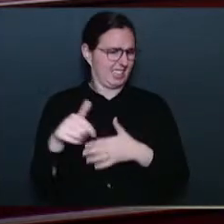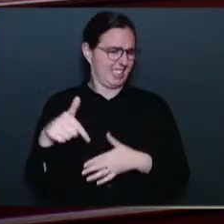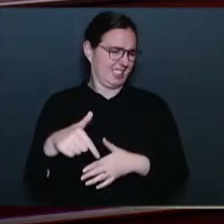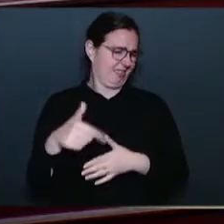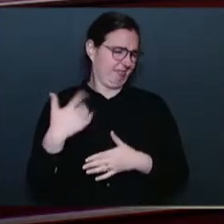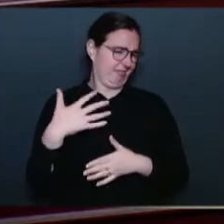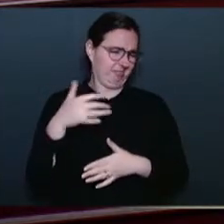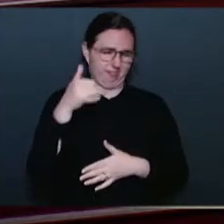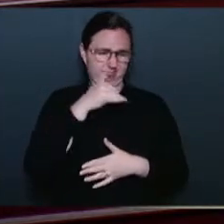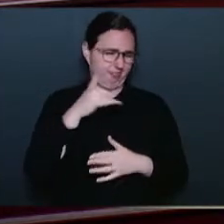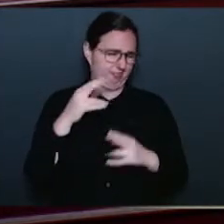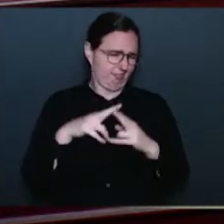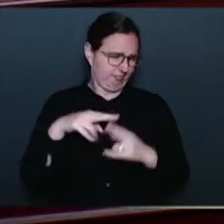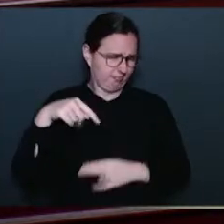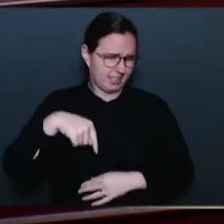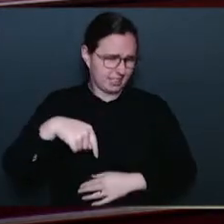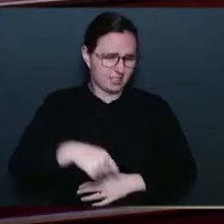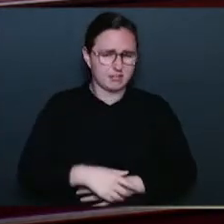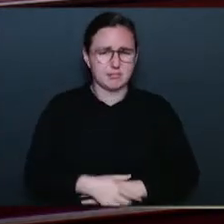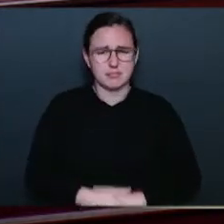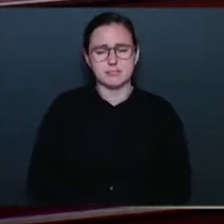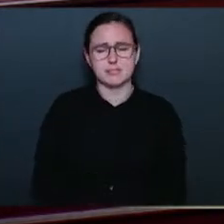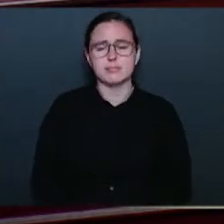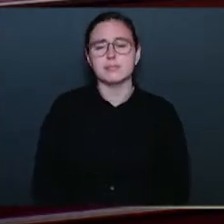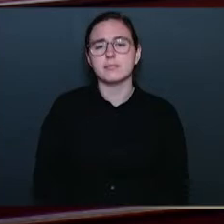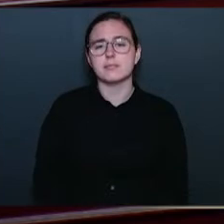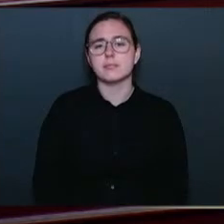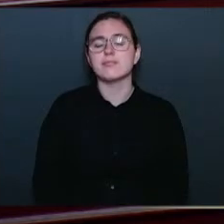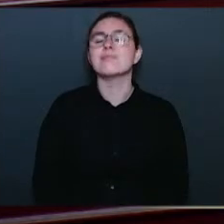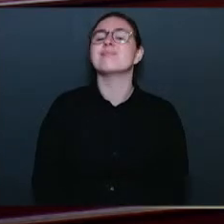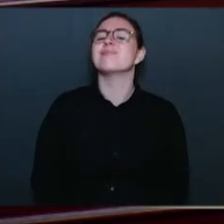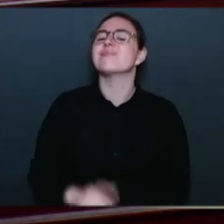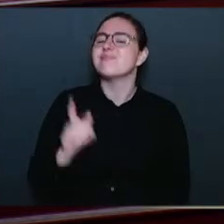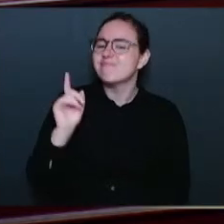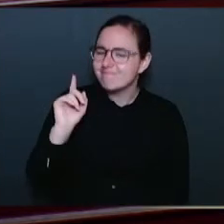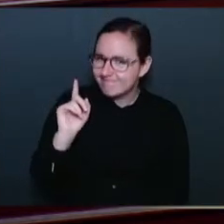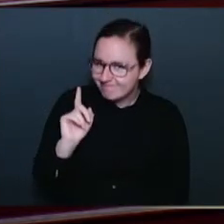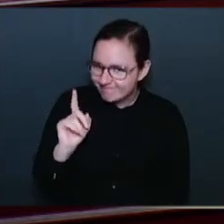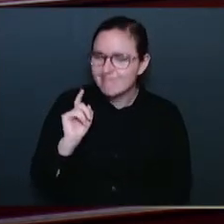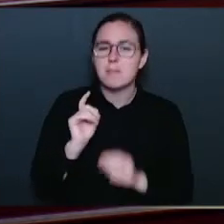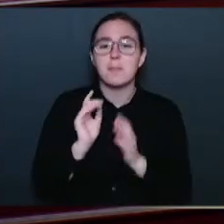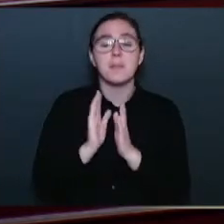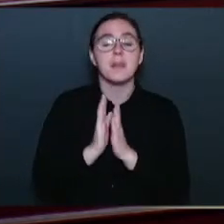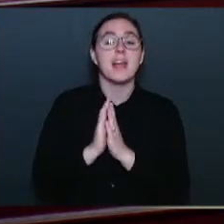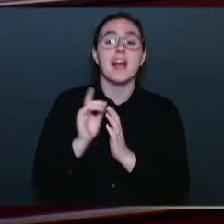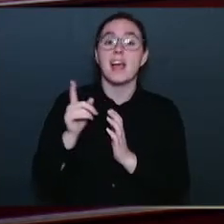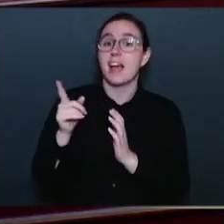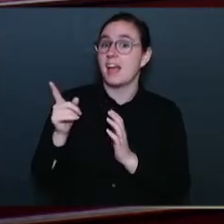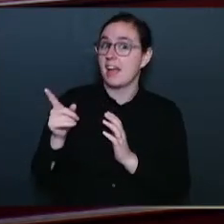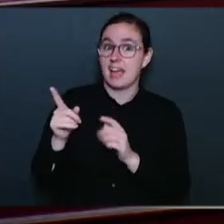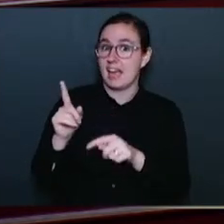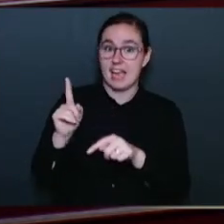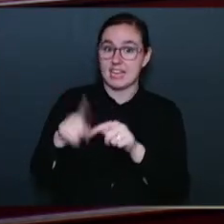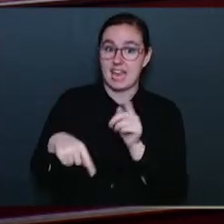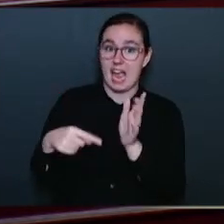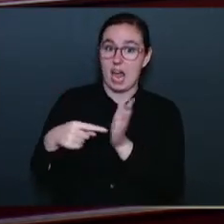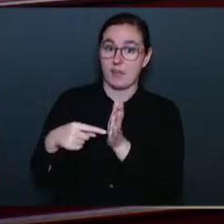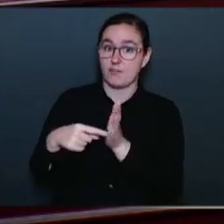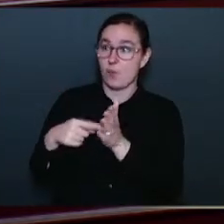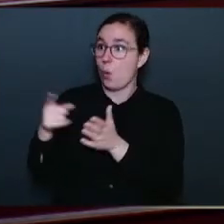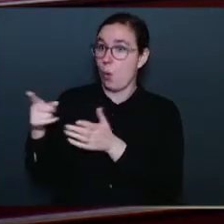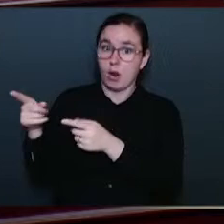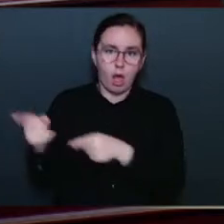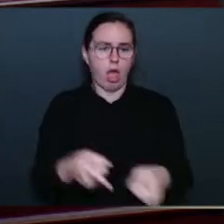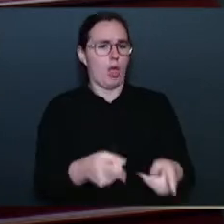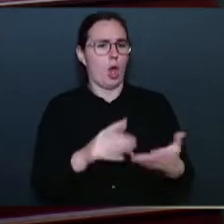giving the fact that passing the expectation onto municipalities and say they're overspending when their budgets have been cut by the provincial government is just another